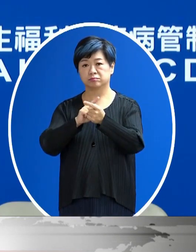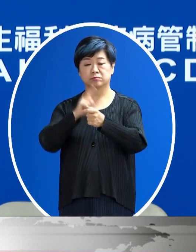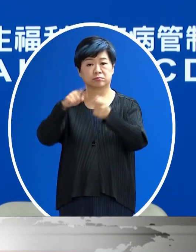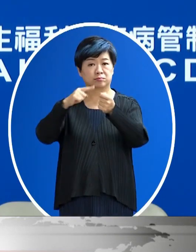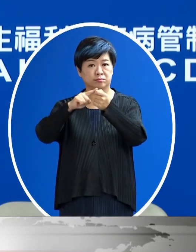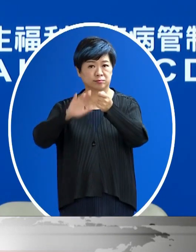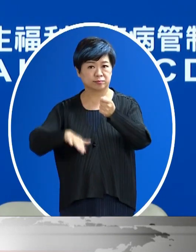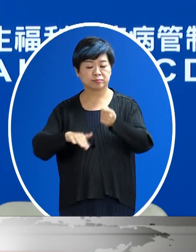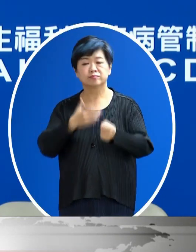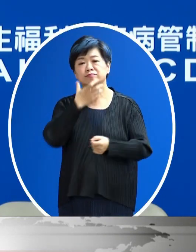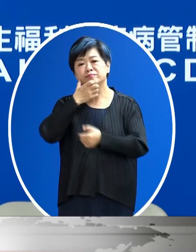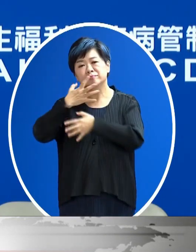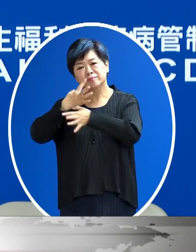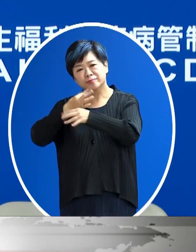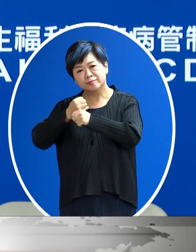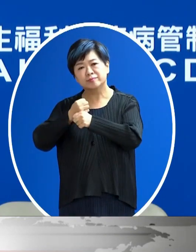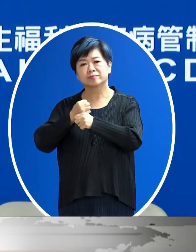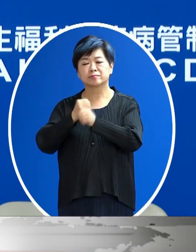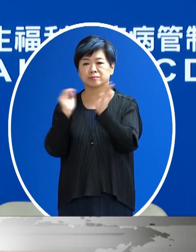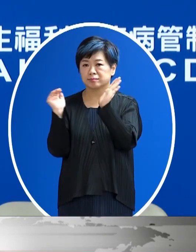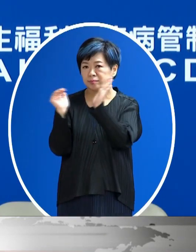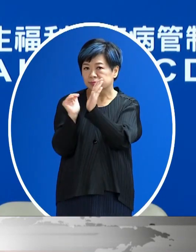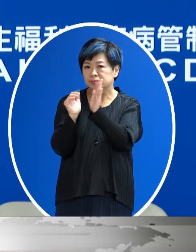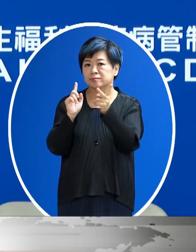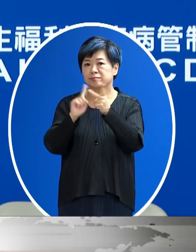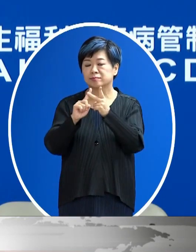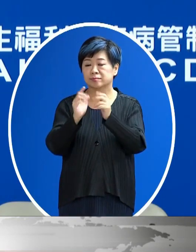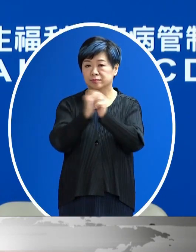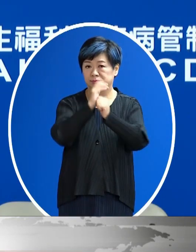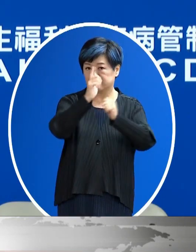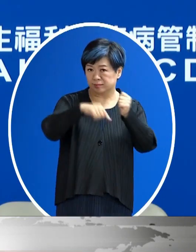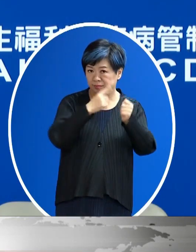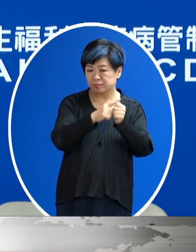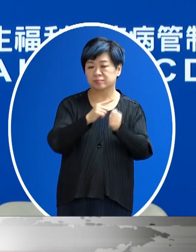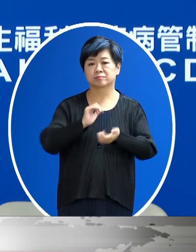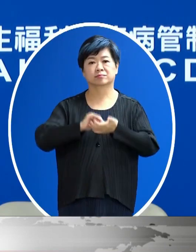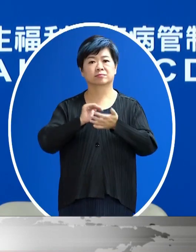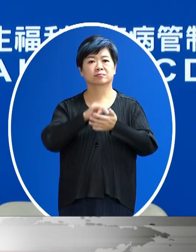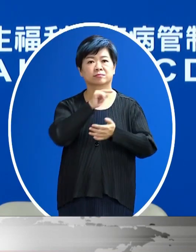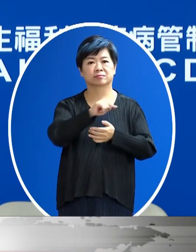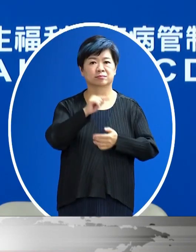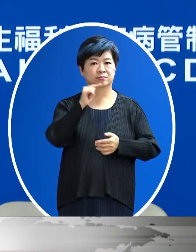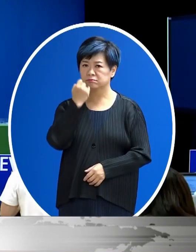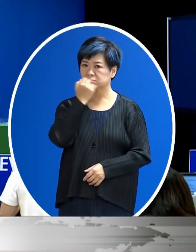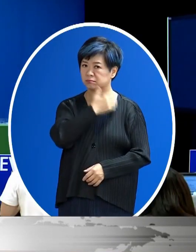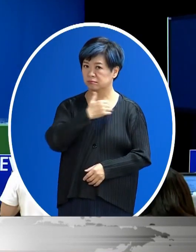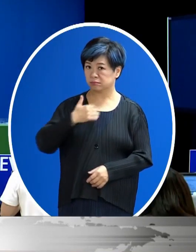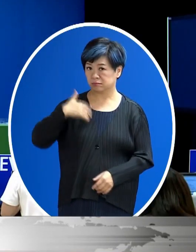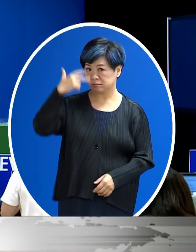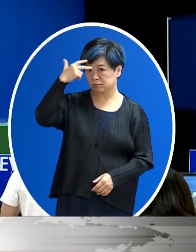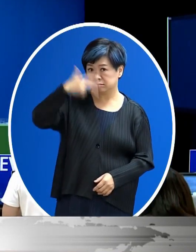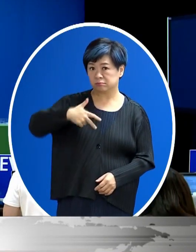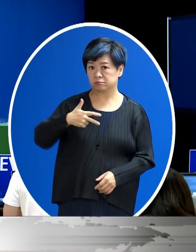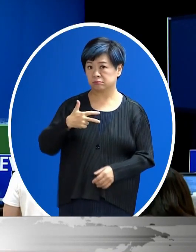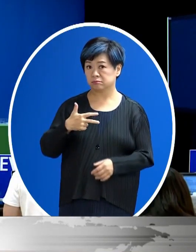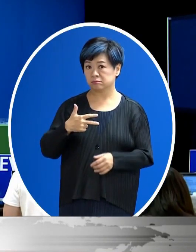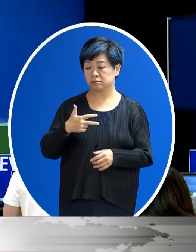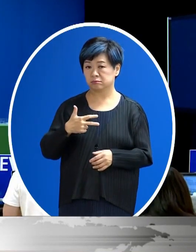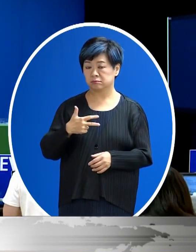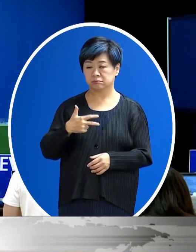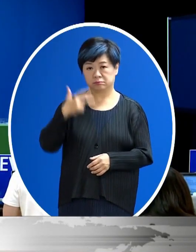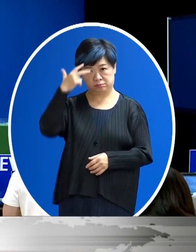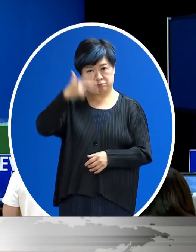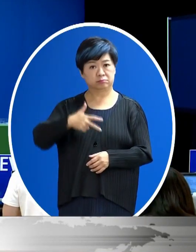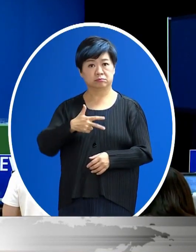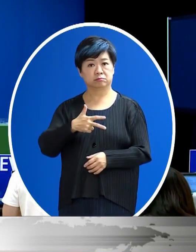to adjust. The year's end and the Lunar New Year are busy travel periods, both for departures and arrivals. Taiwan reported a total of more